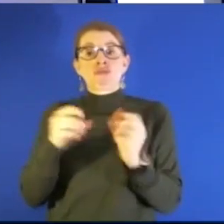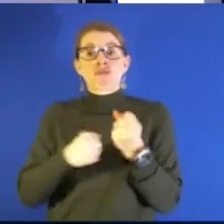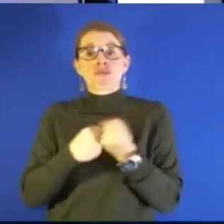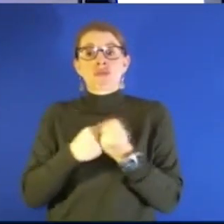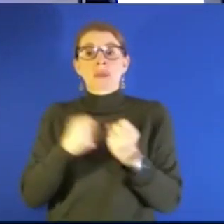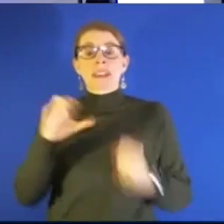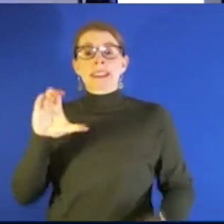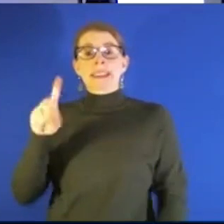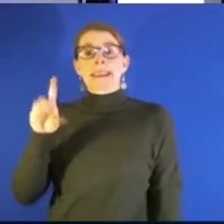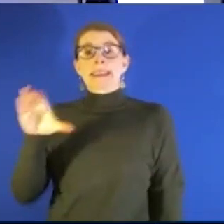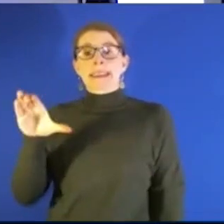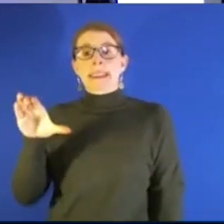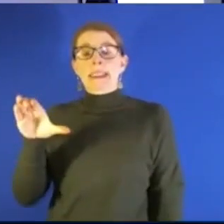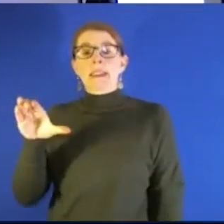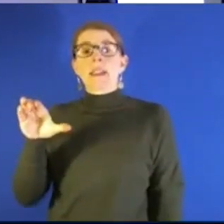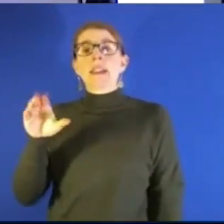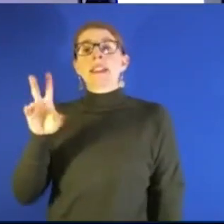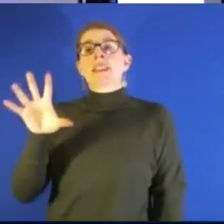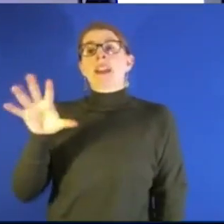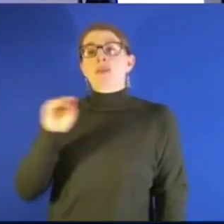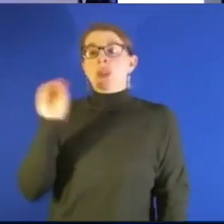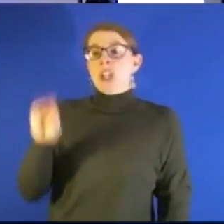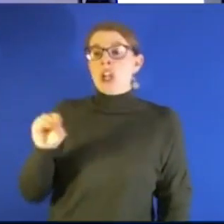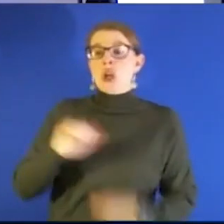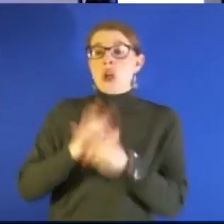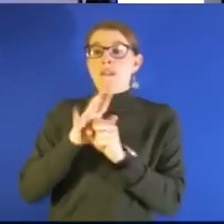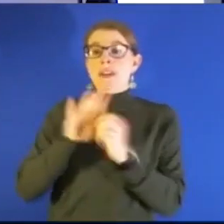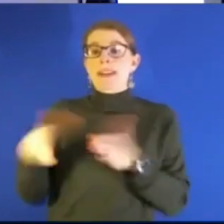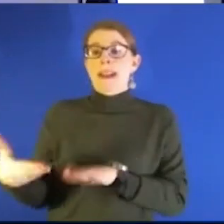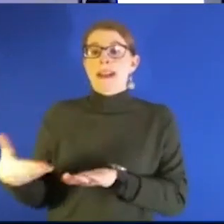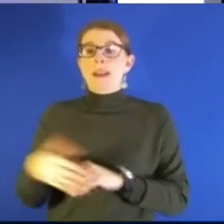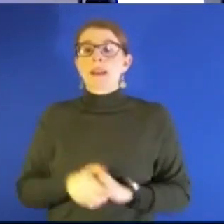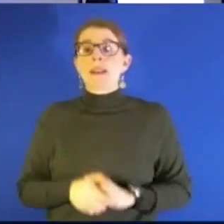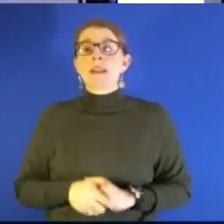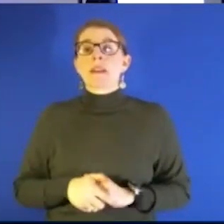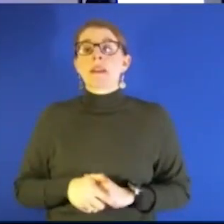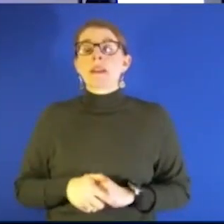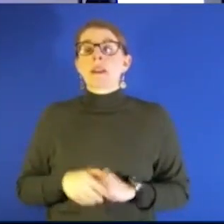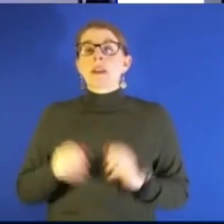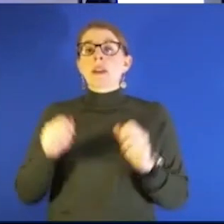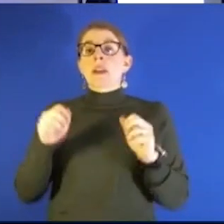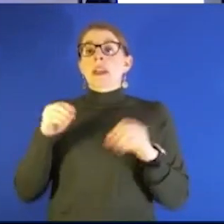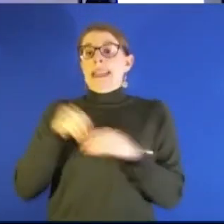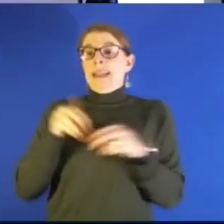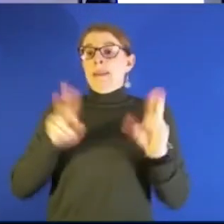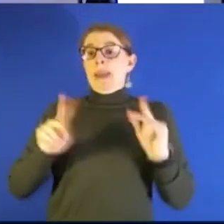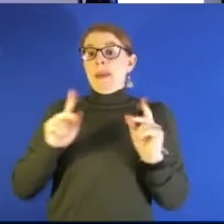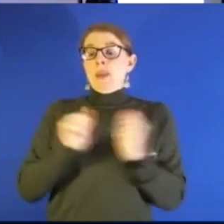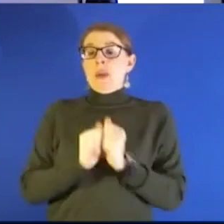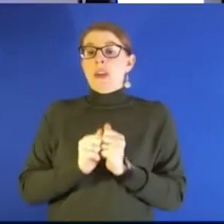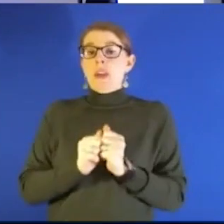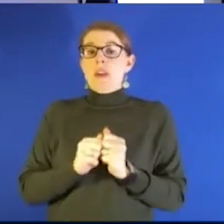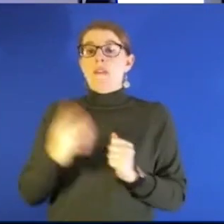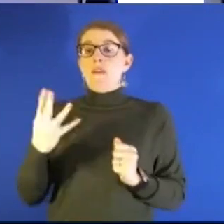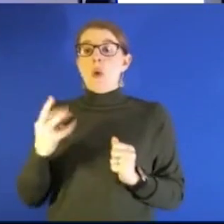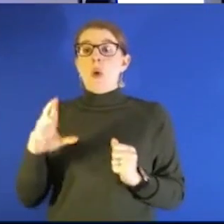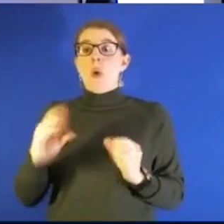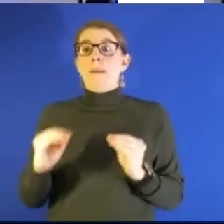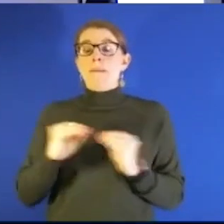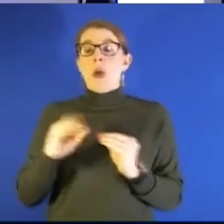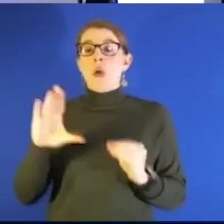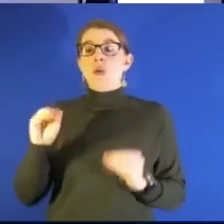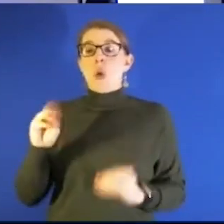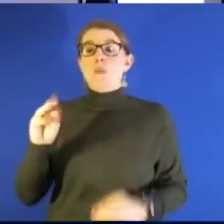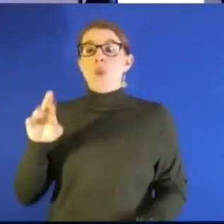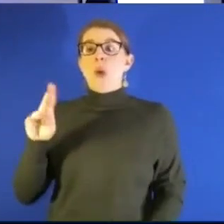that 75% of COVID deaths occur in people with at least 4 or more comorbidities. Does this simply mean that healthier